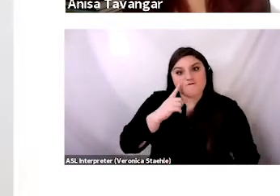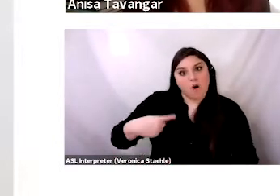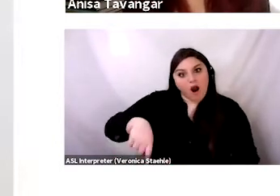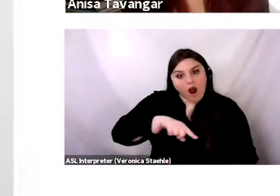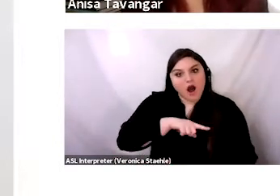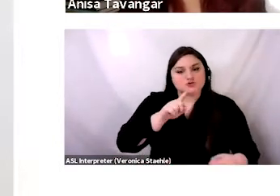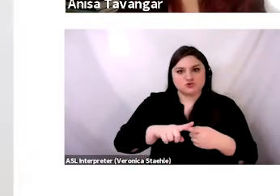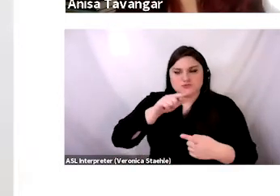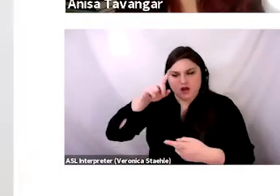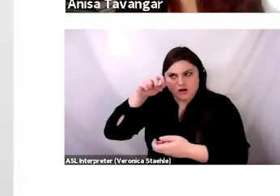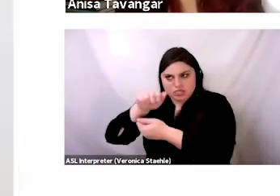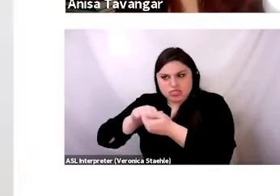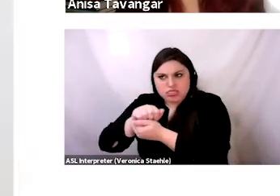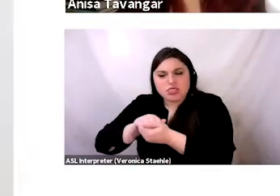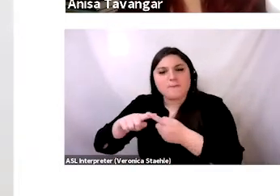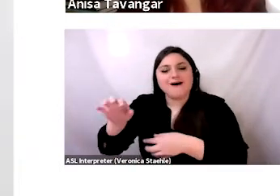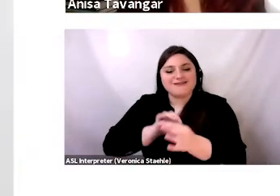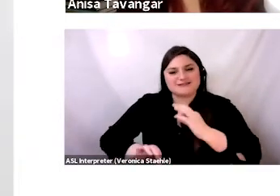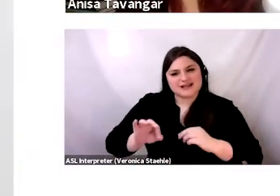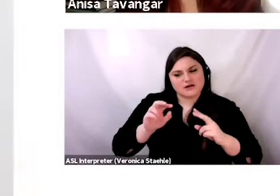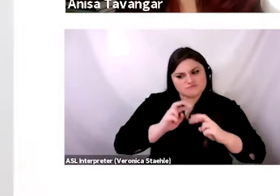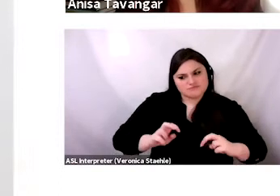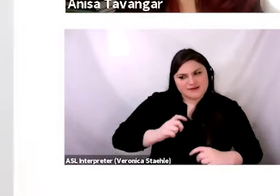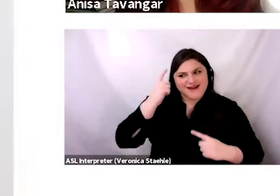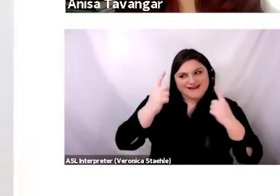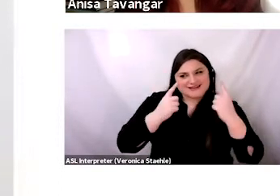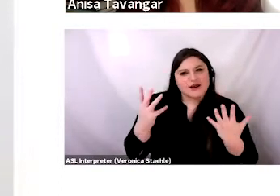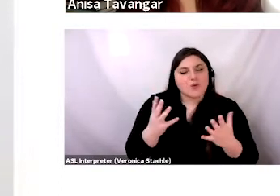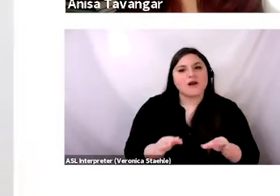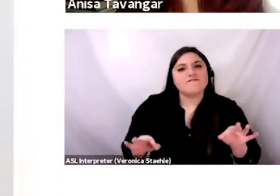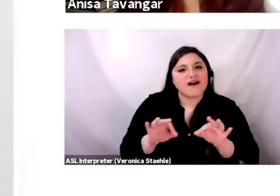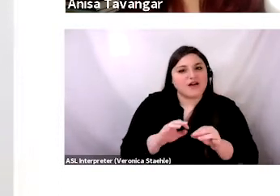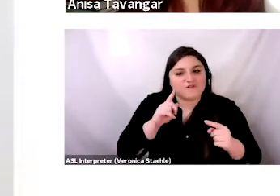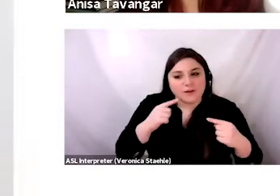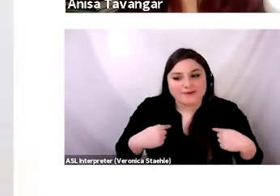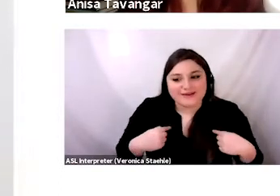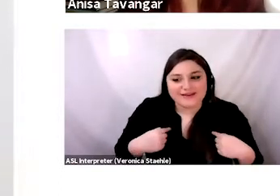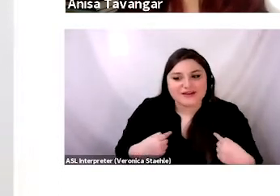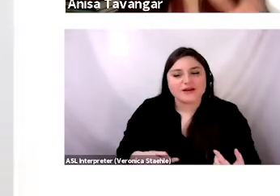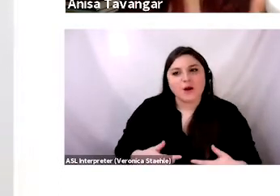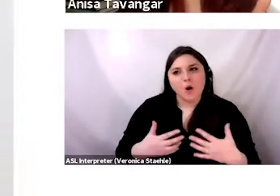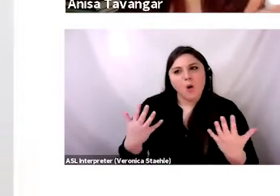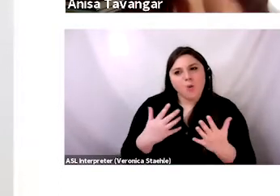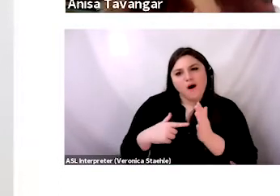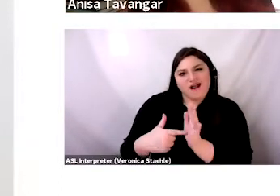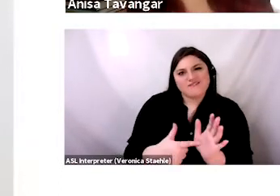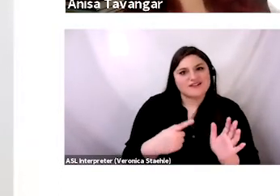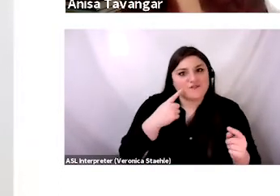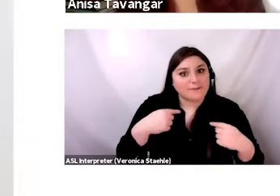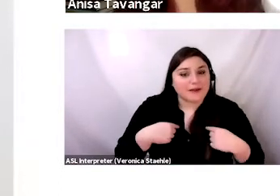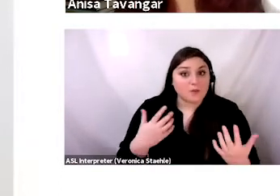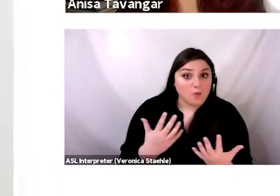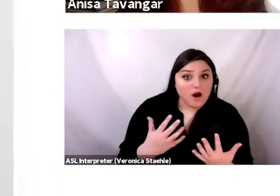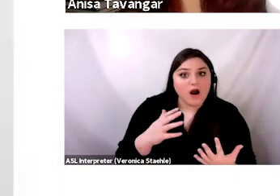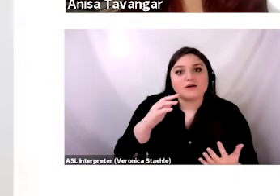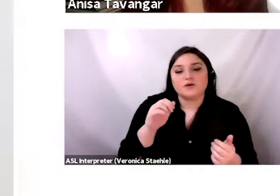things mean. And I think what stands out to me thinking about this in the context of bell hooks